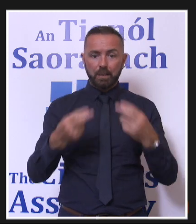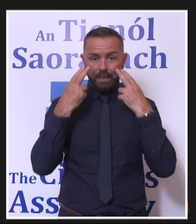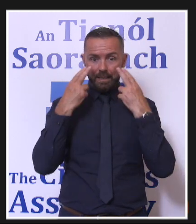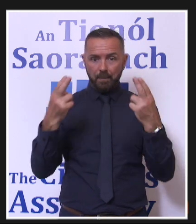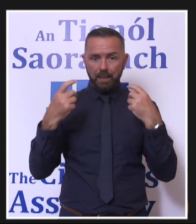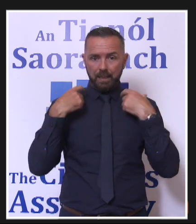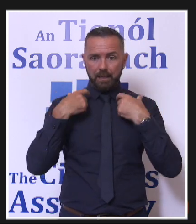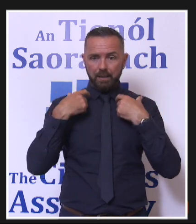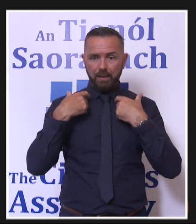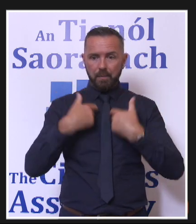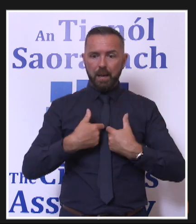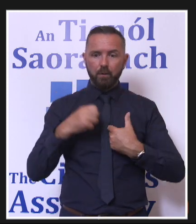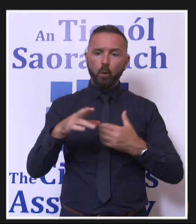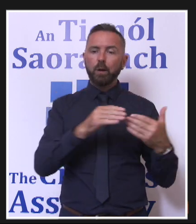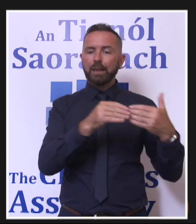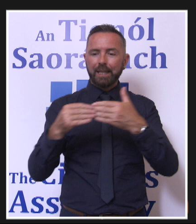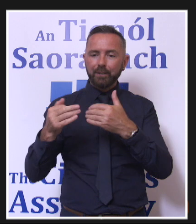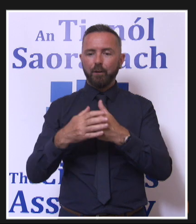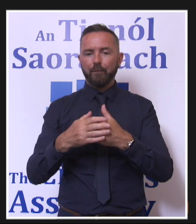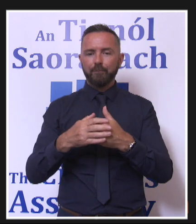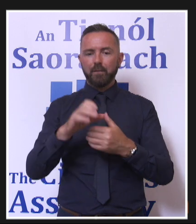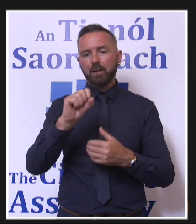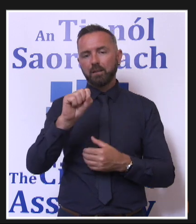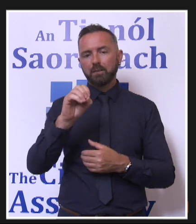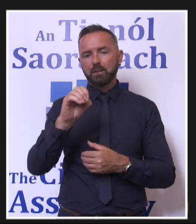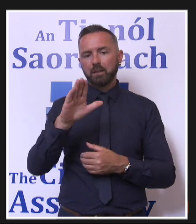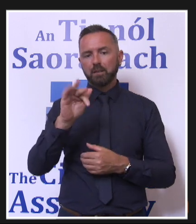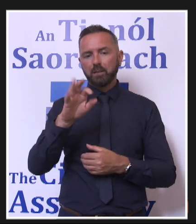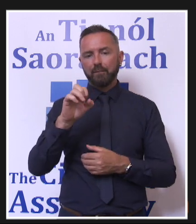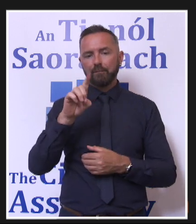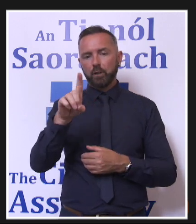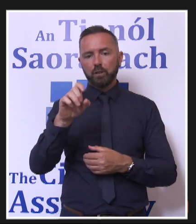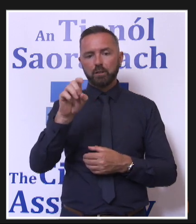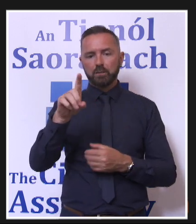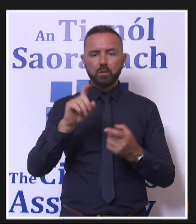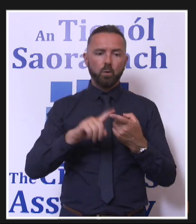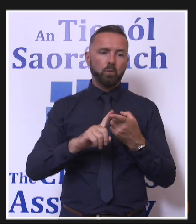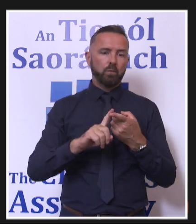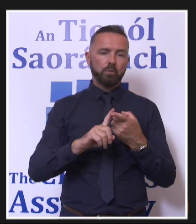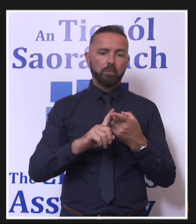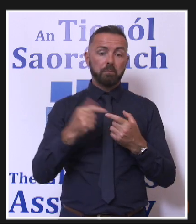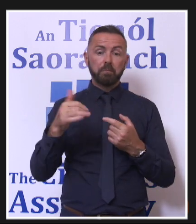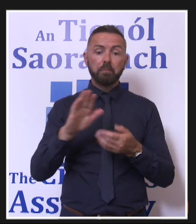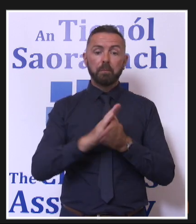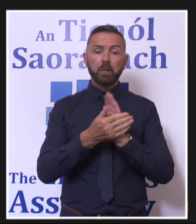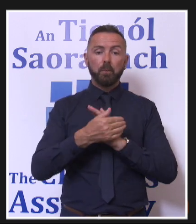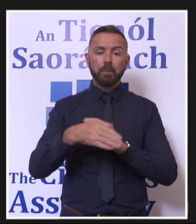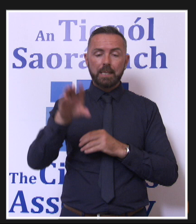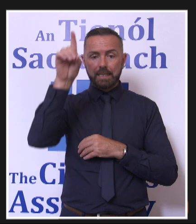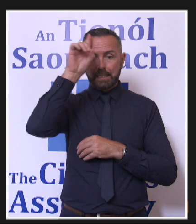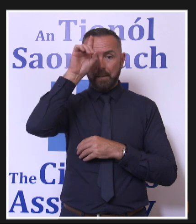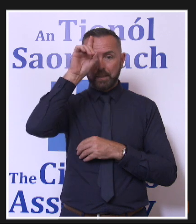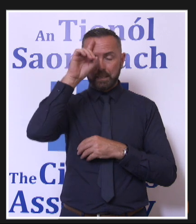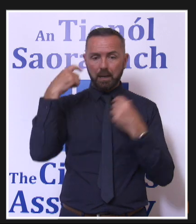of Manchester, the leader of Manchester or the leader of Salford would be deputy mayor to me, or would